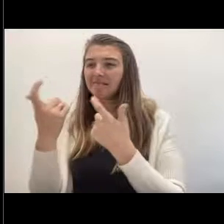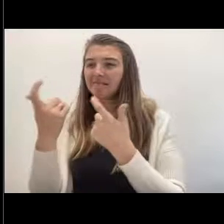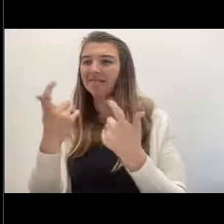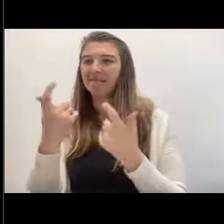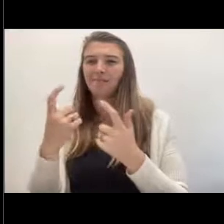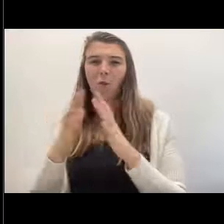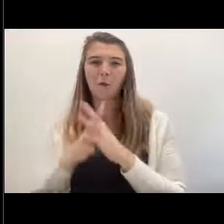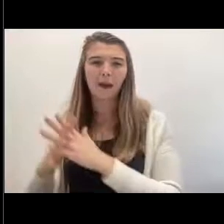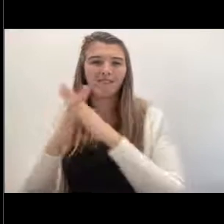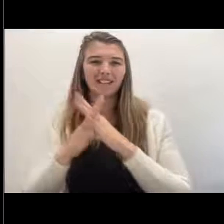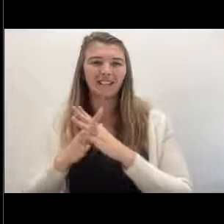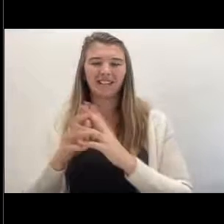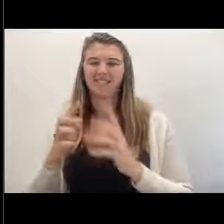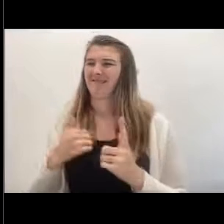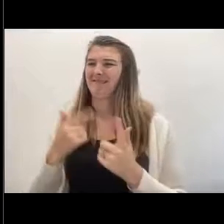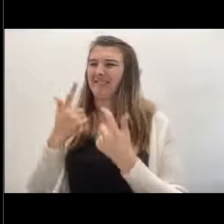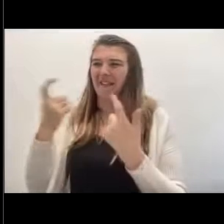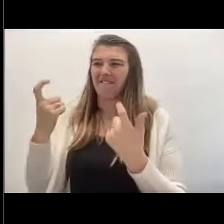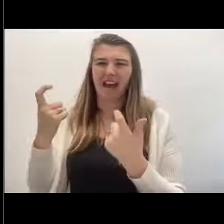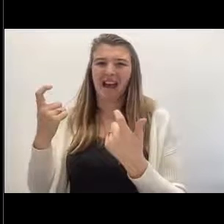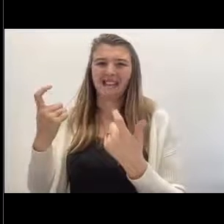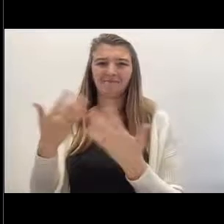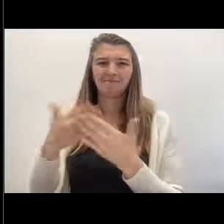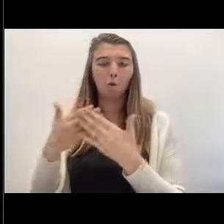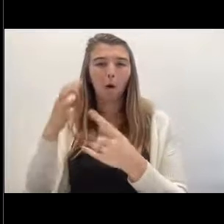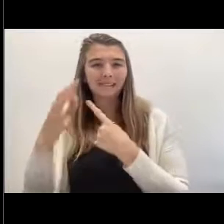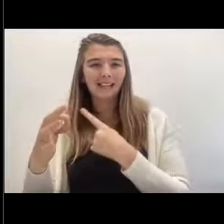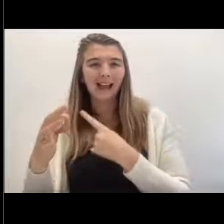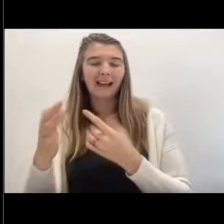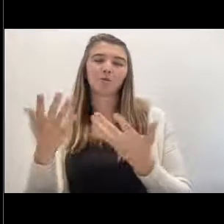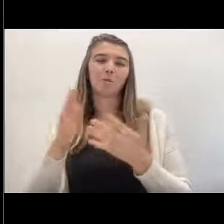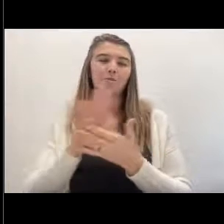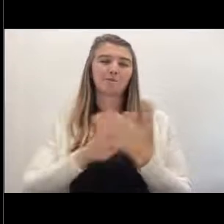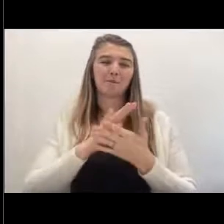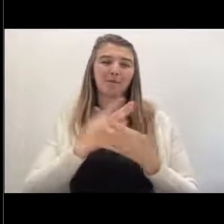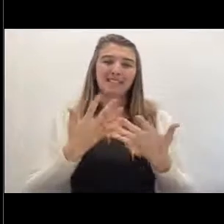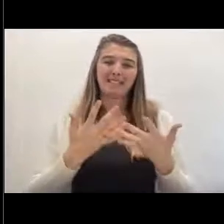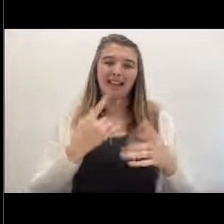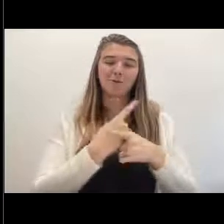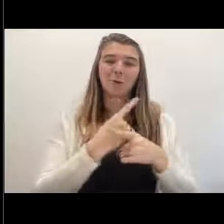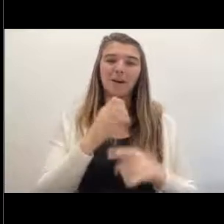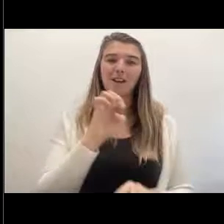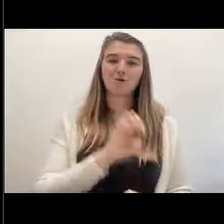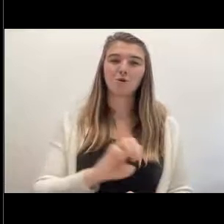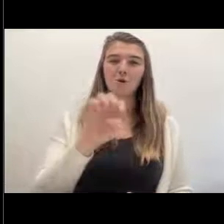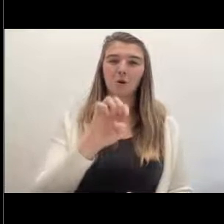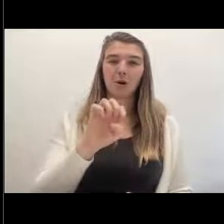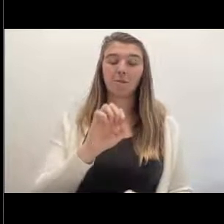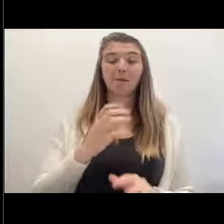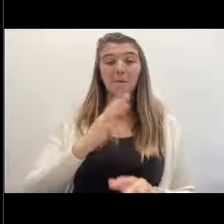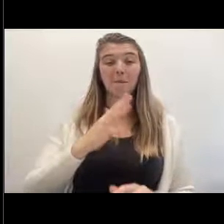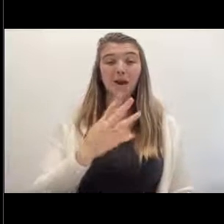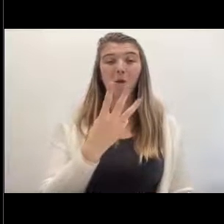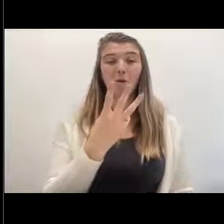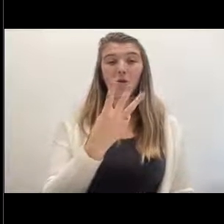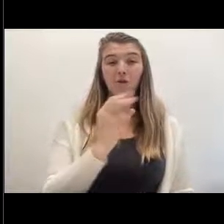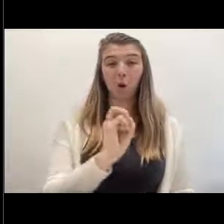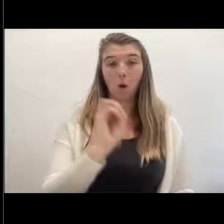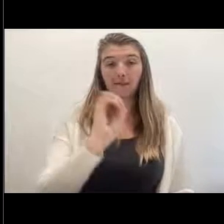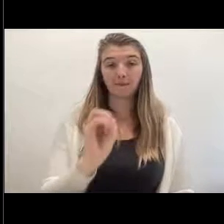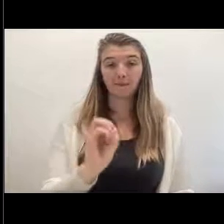be kind of more exact. So in the EU, approximately 30% of plastic is collected and sent